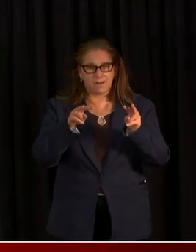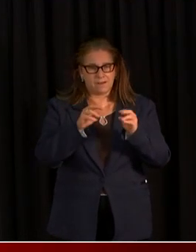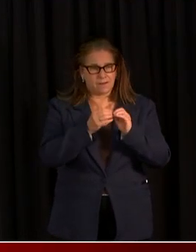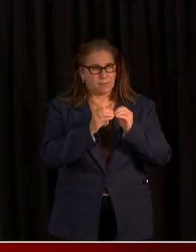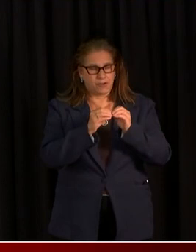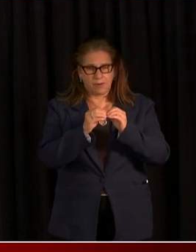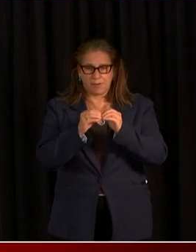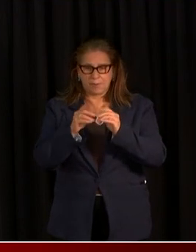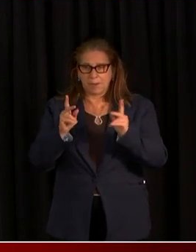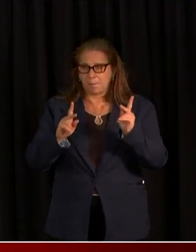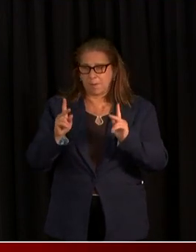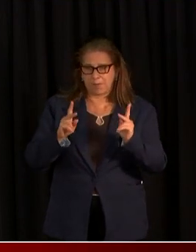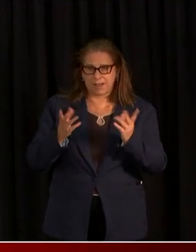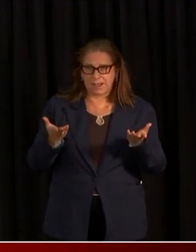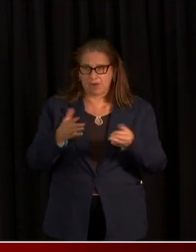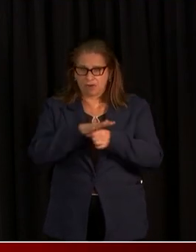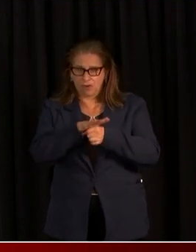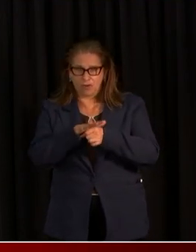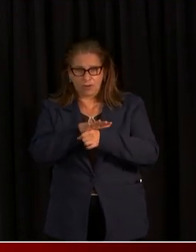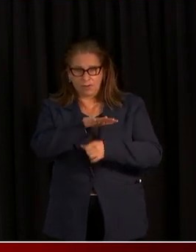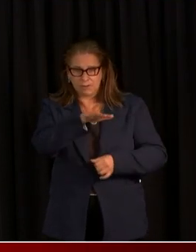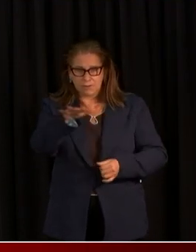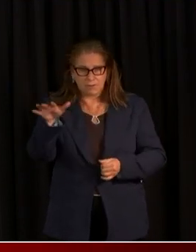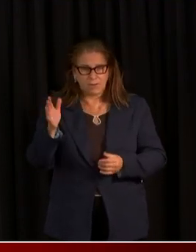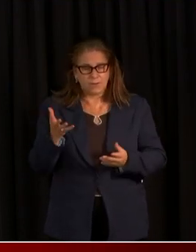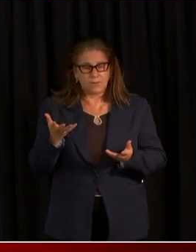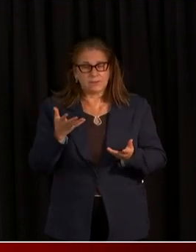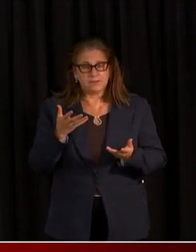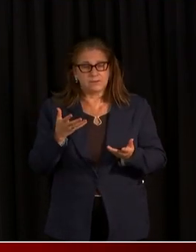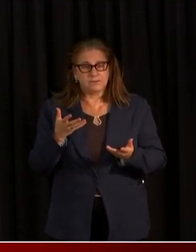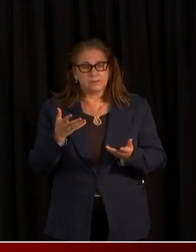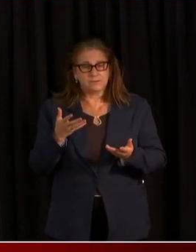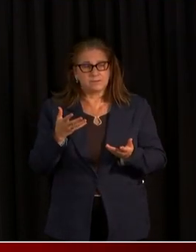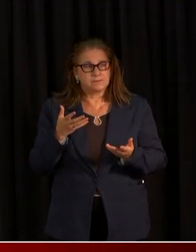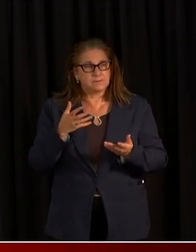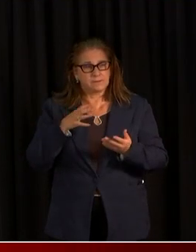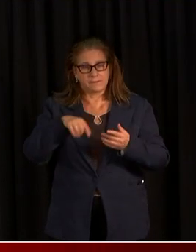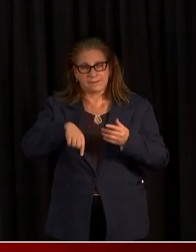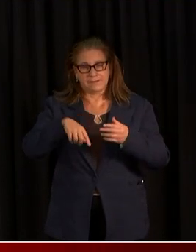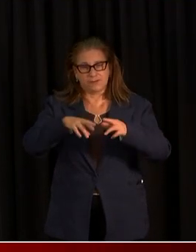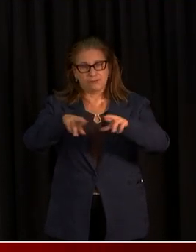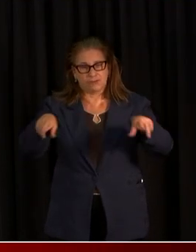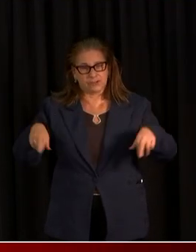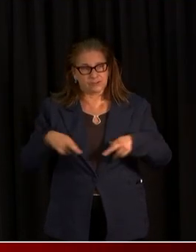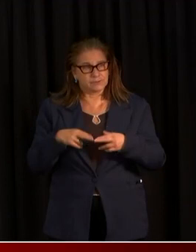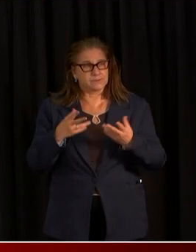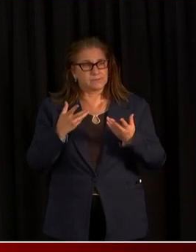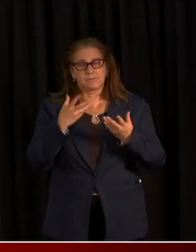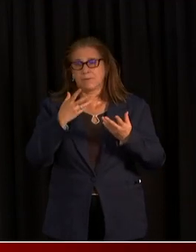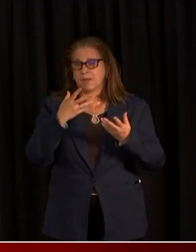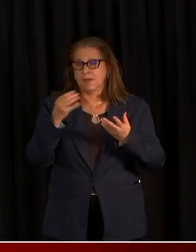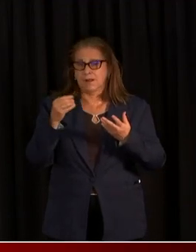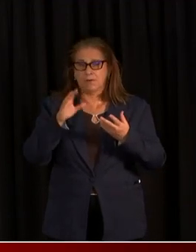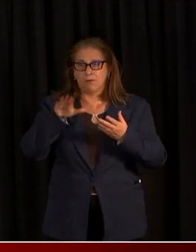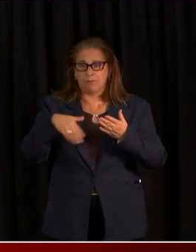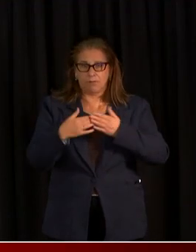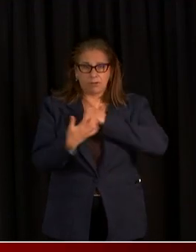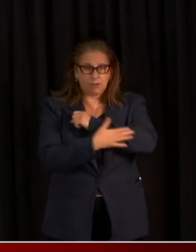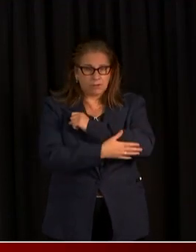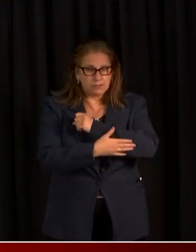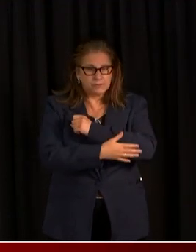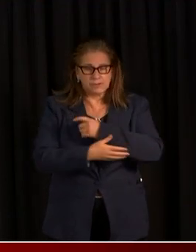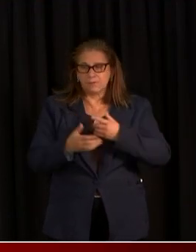we would say for the whole region, or if we look at our country, that's a question that we would have